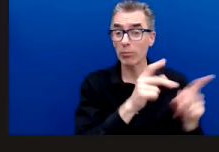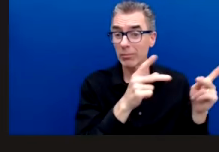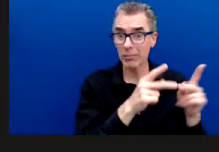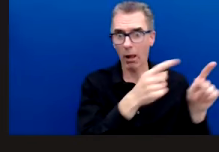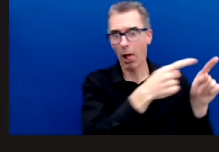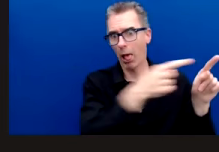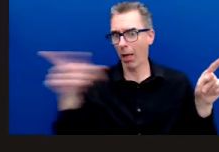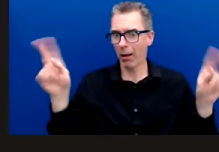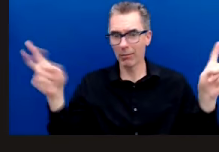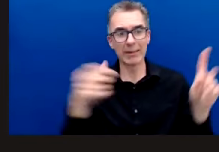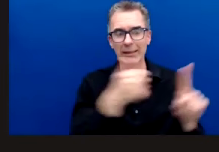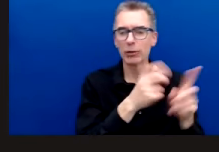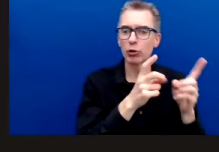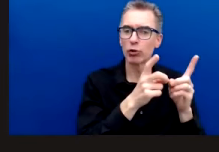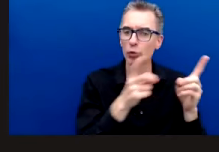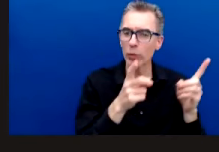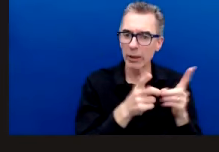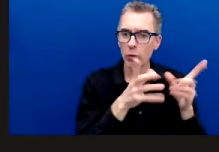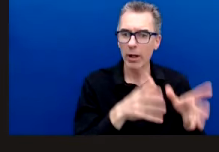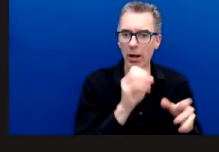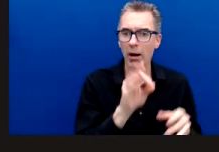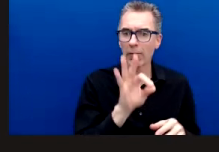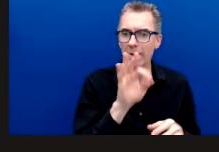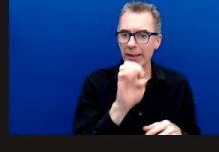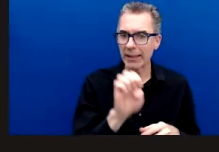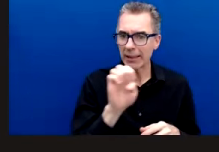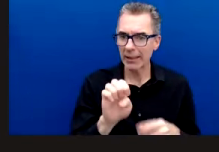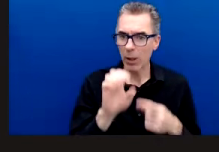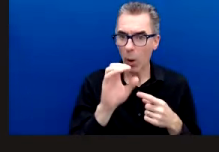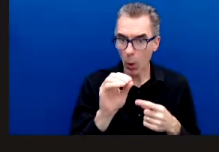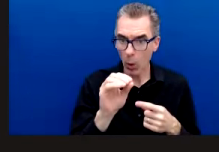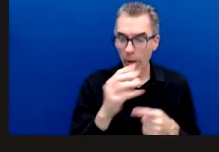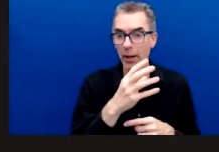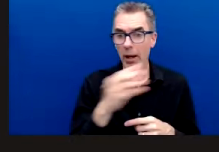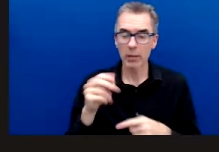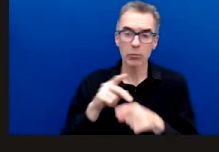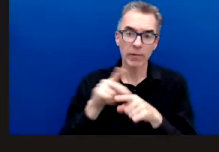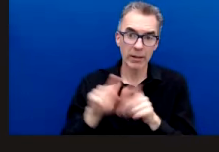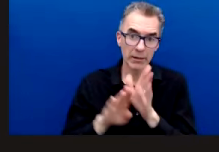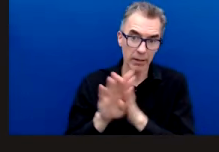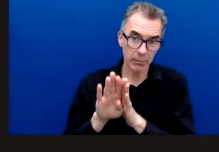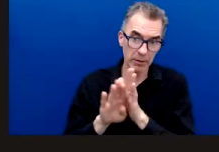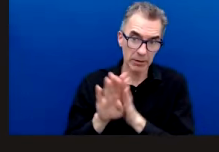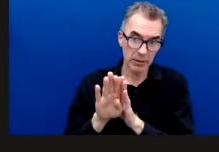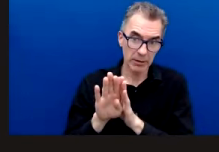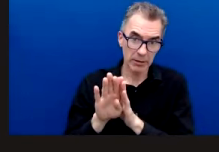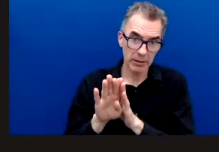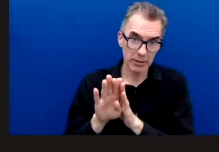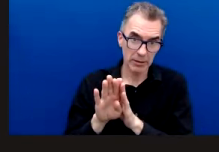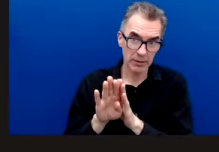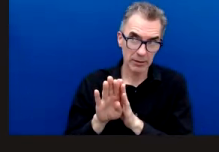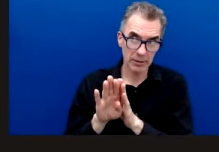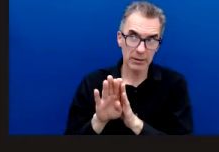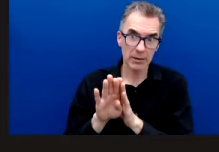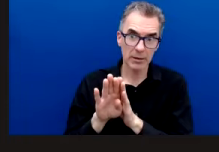She is the district director of EEO and professional development. And I think there's another word in